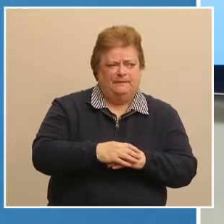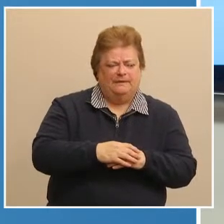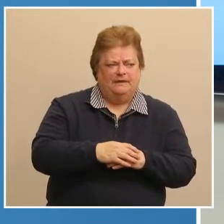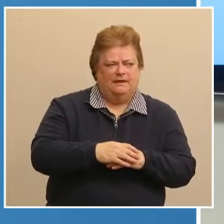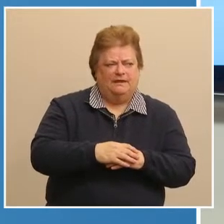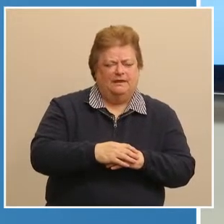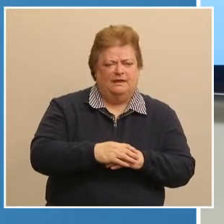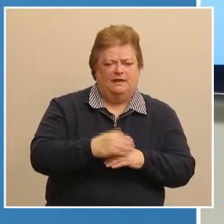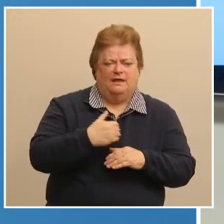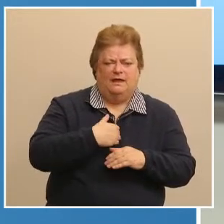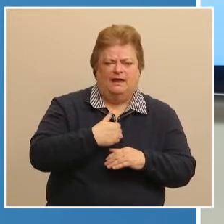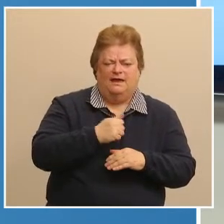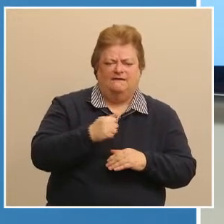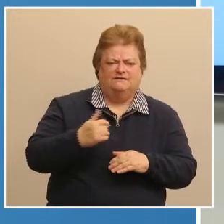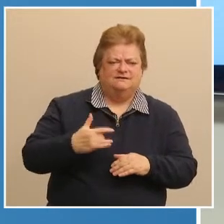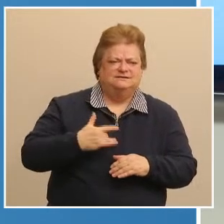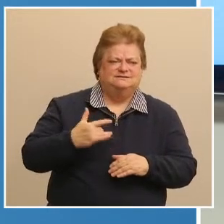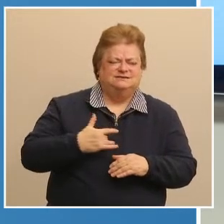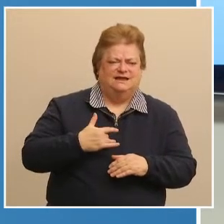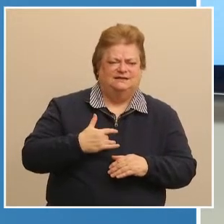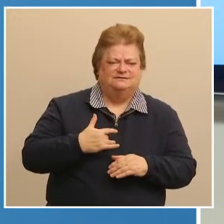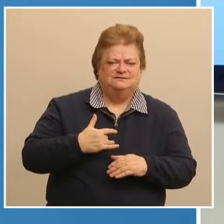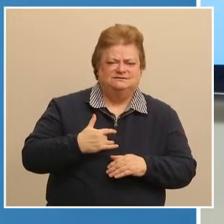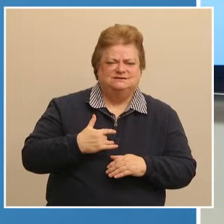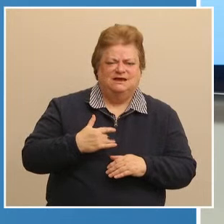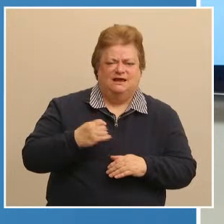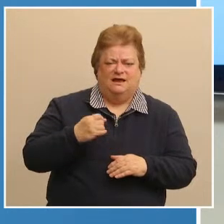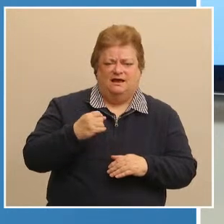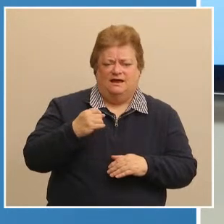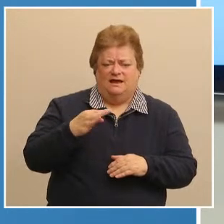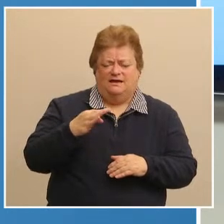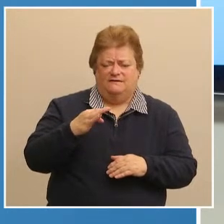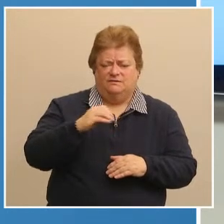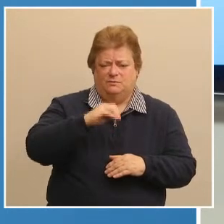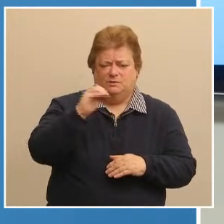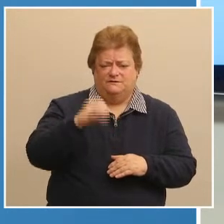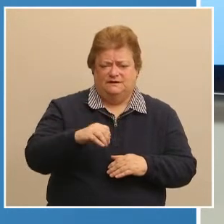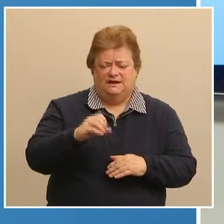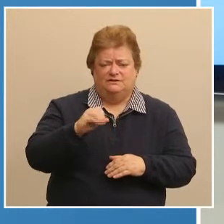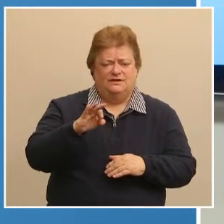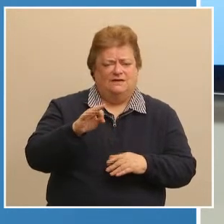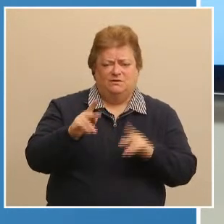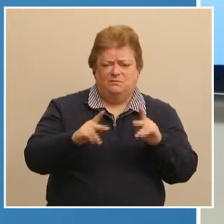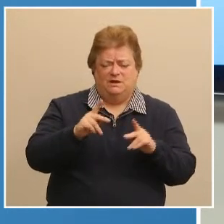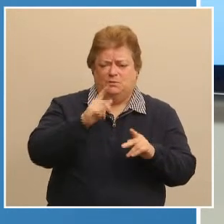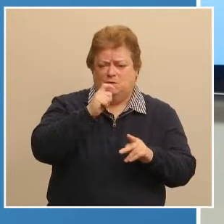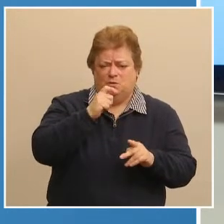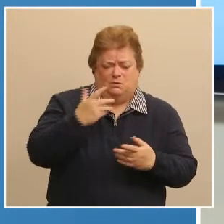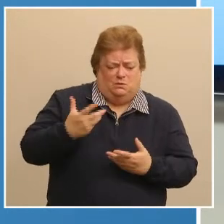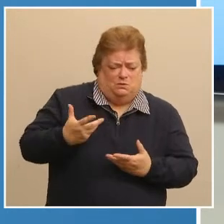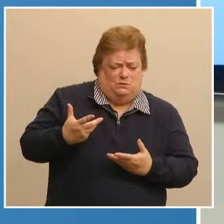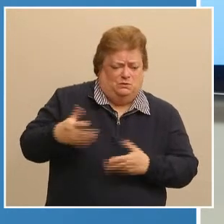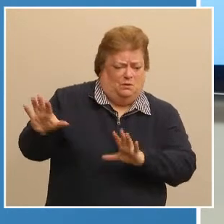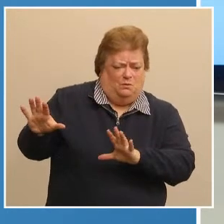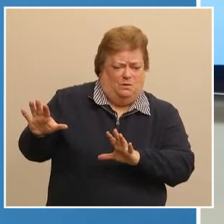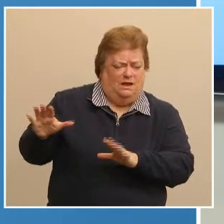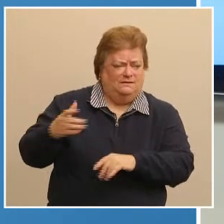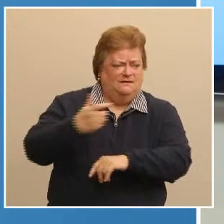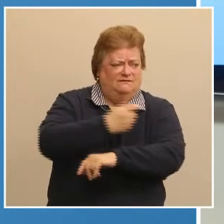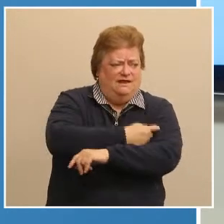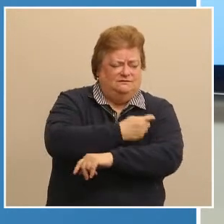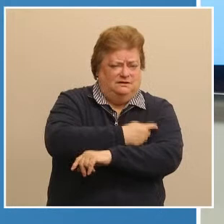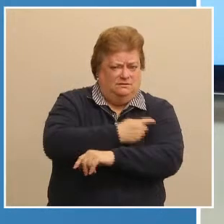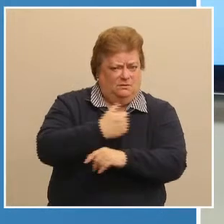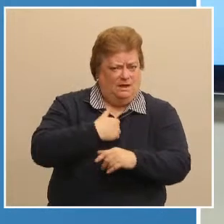have a sense for the percentage of folks that just are not interested in the vaccine at this point, based on the